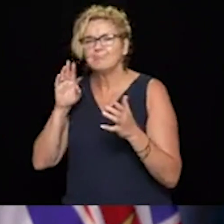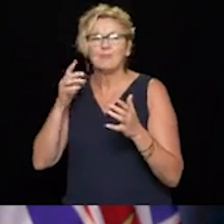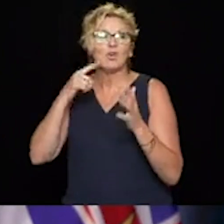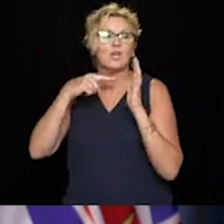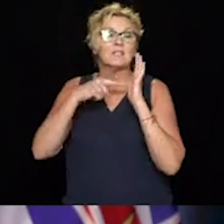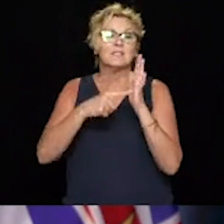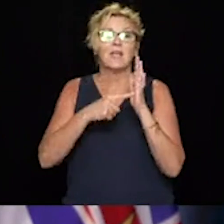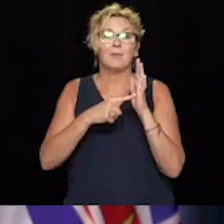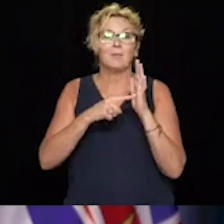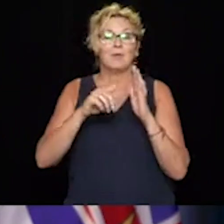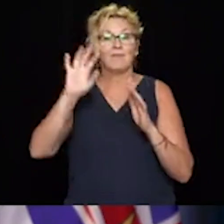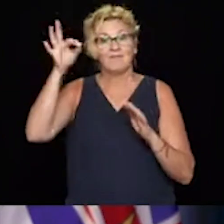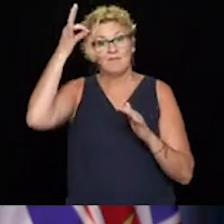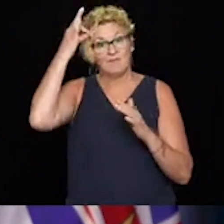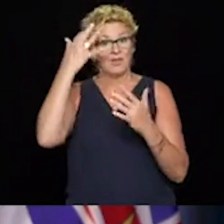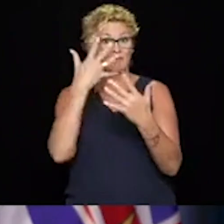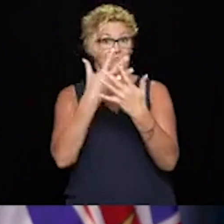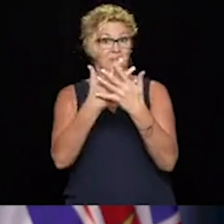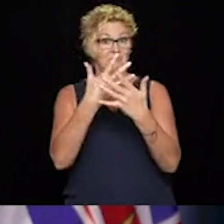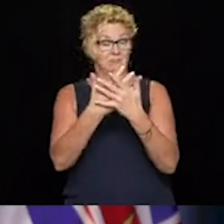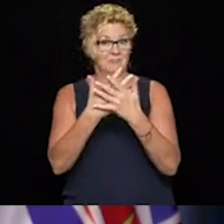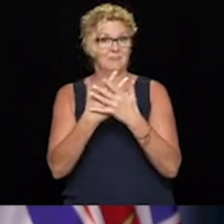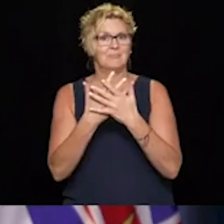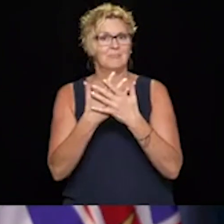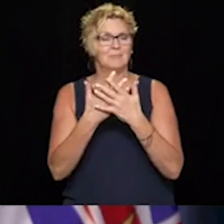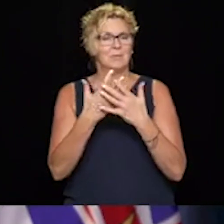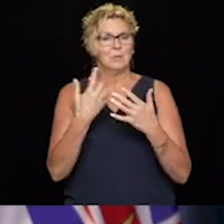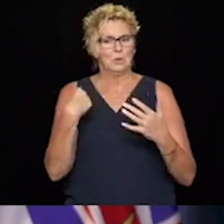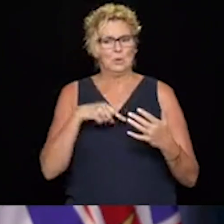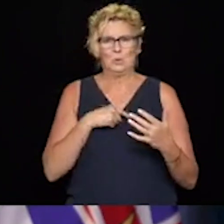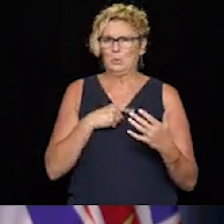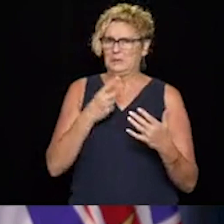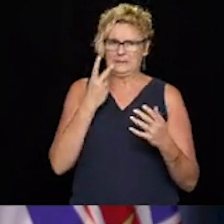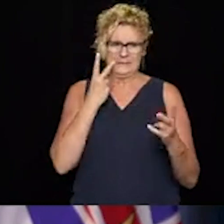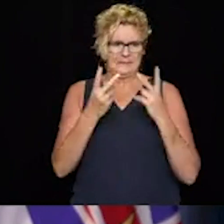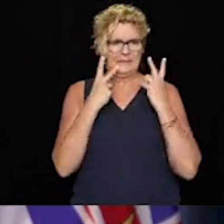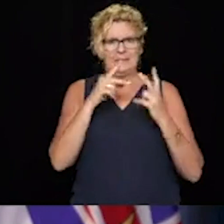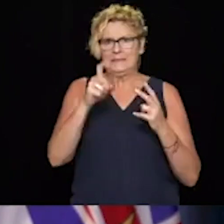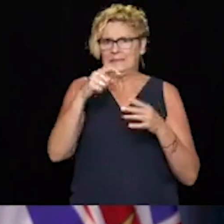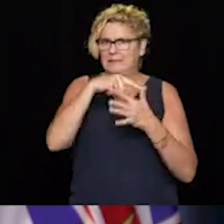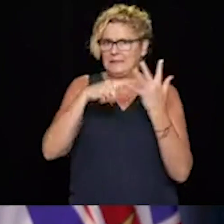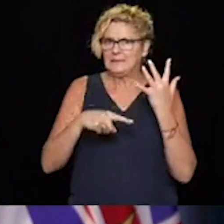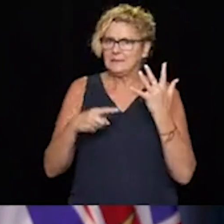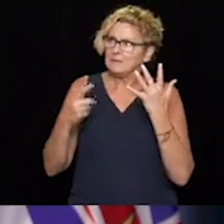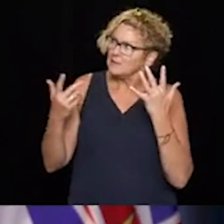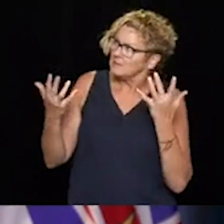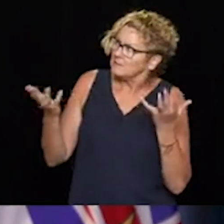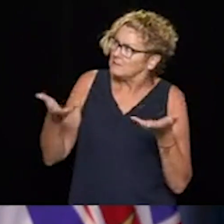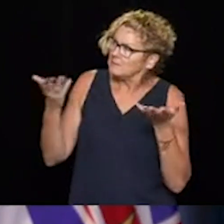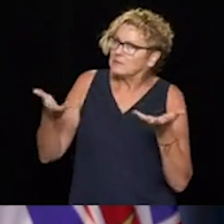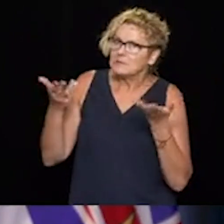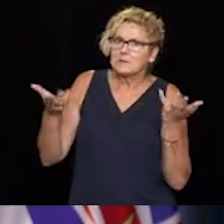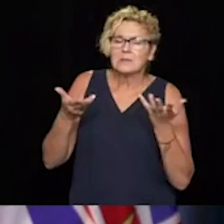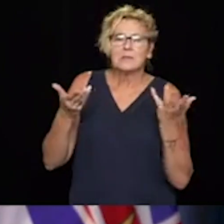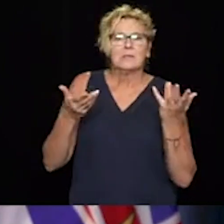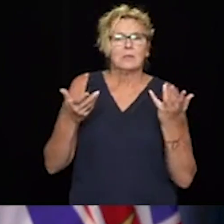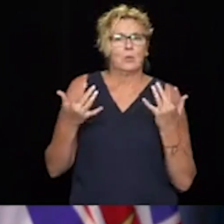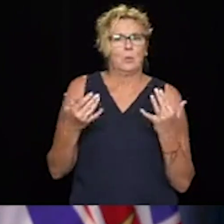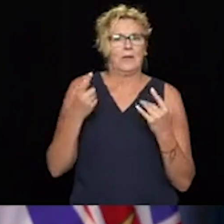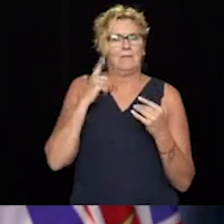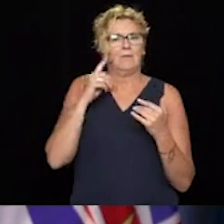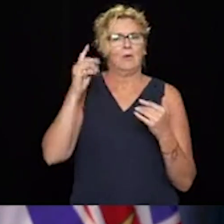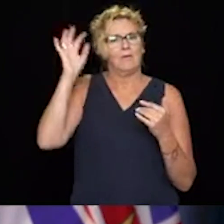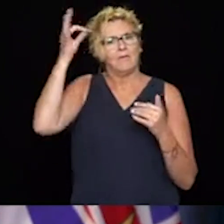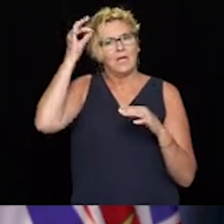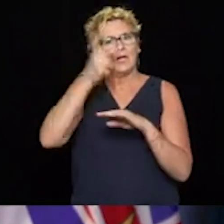took a lot of time to get what we agreed, the three of us and the team of health care professionals, a lot